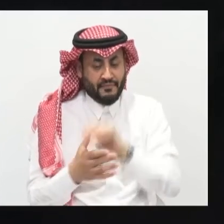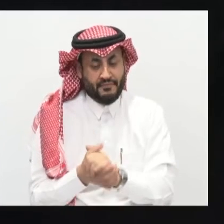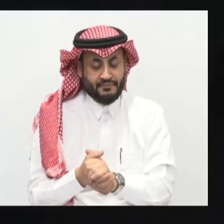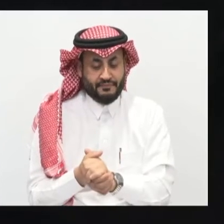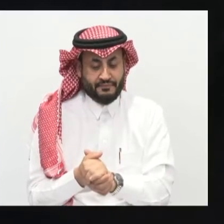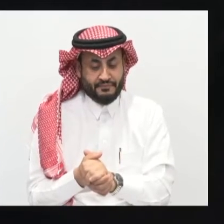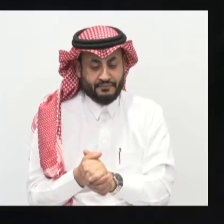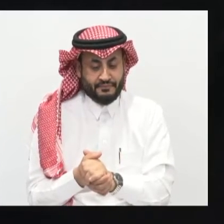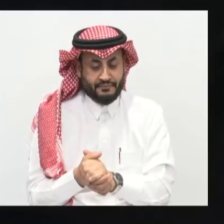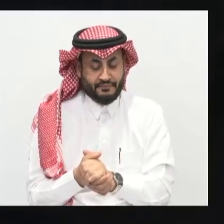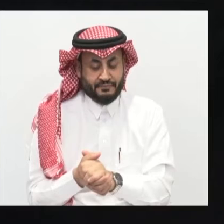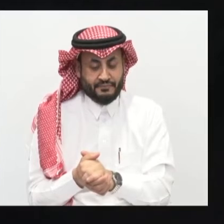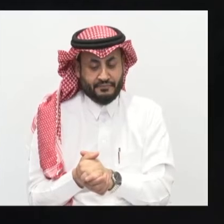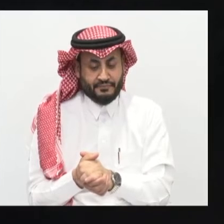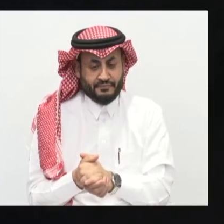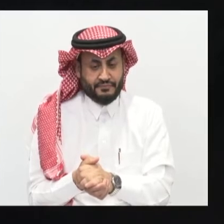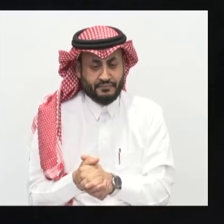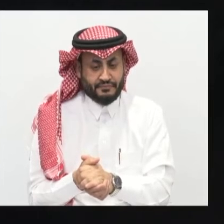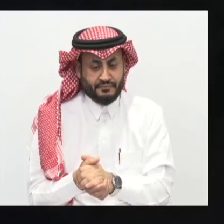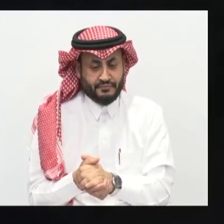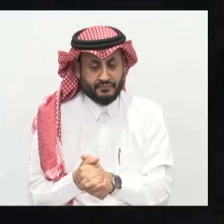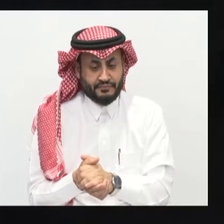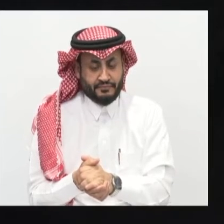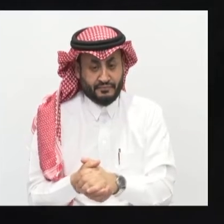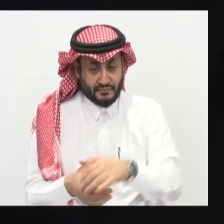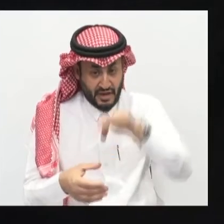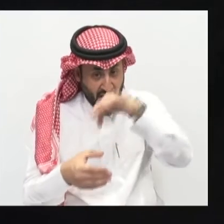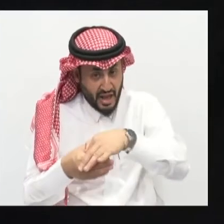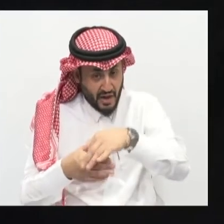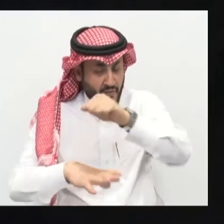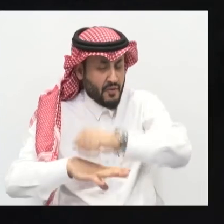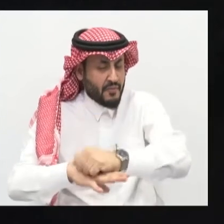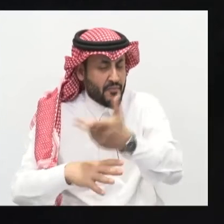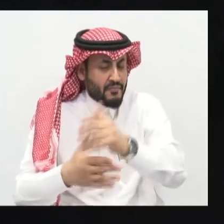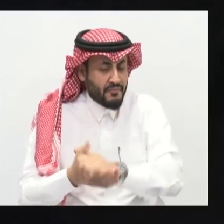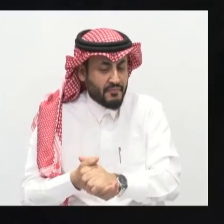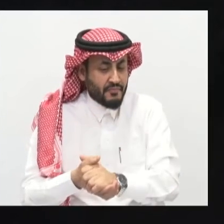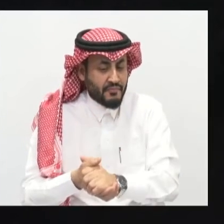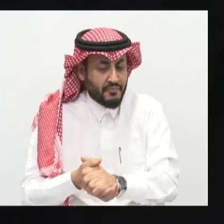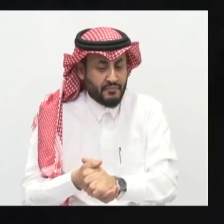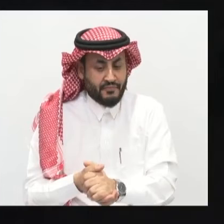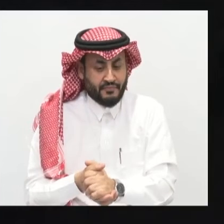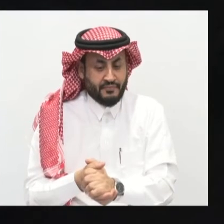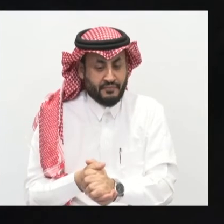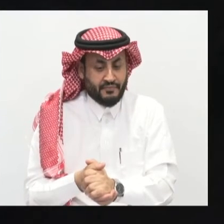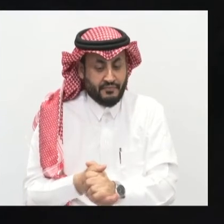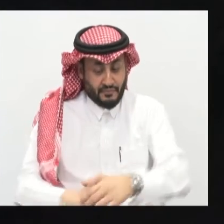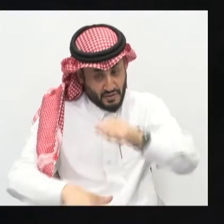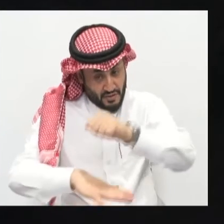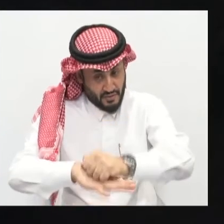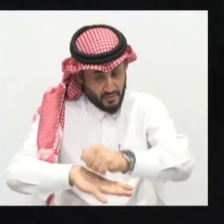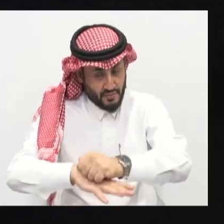It's in the book or on the book. Okay, that duck is